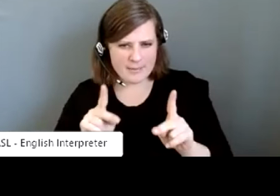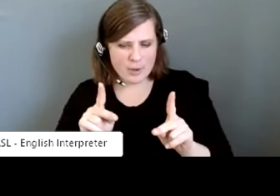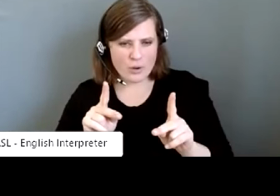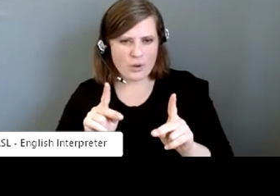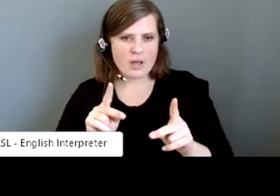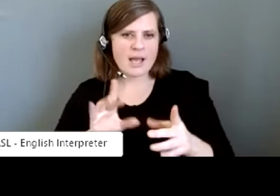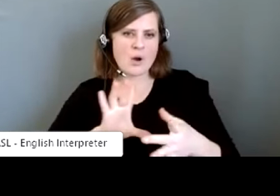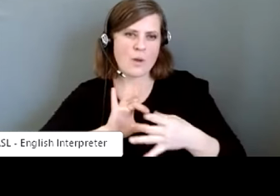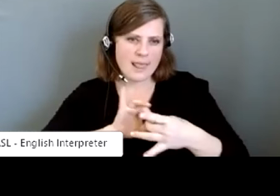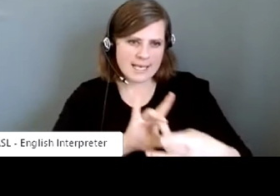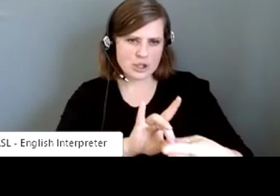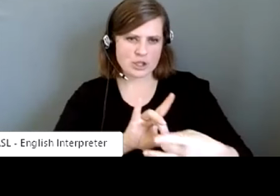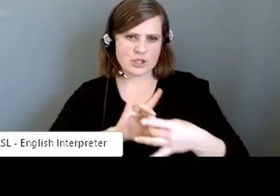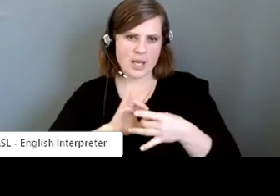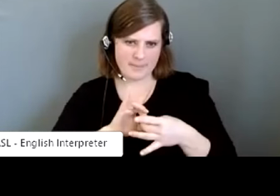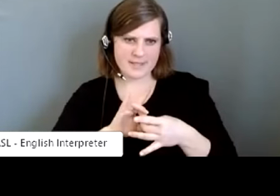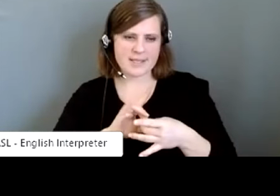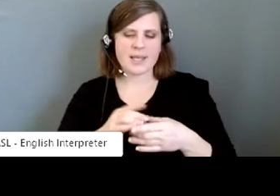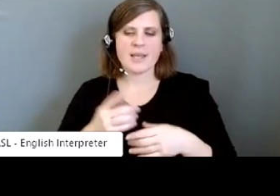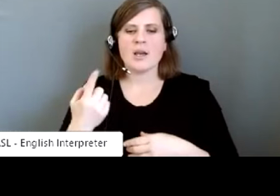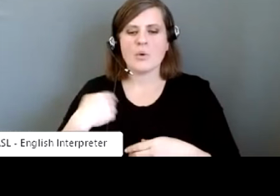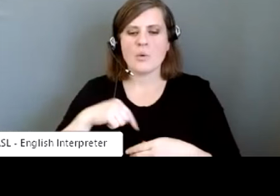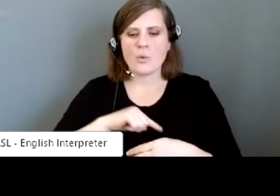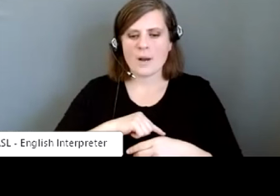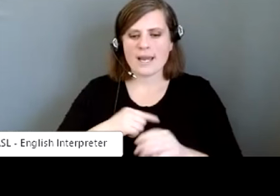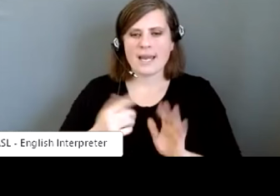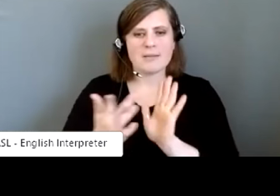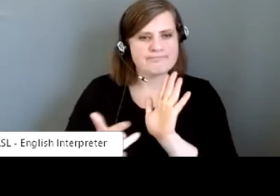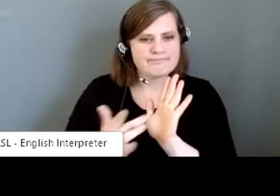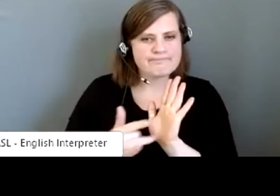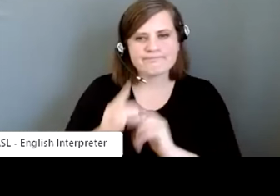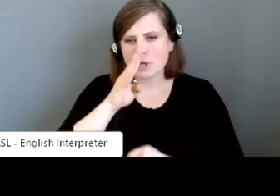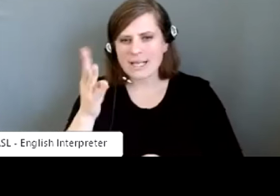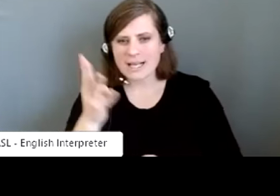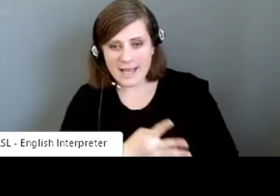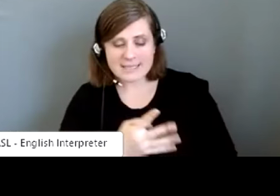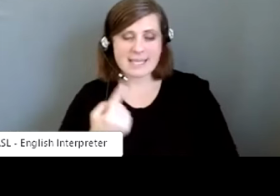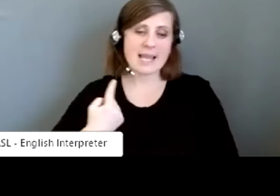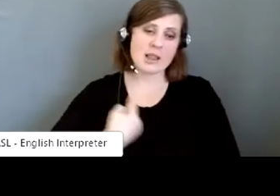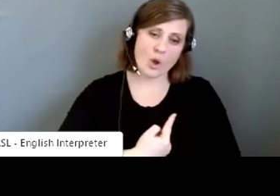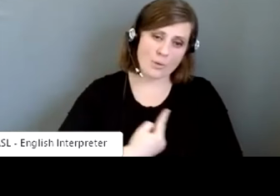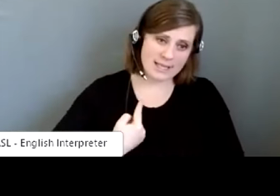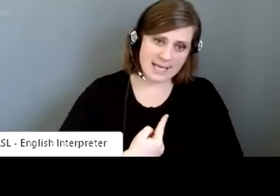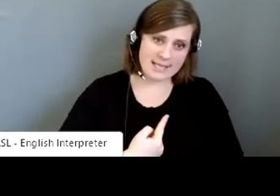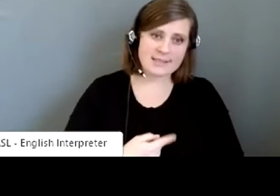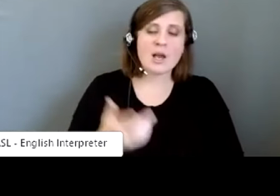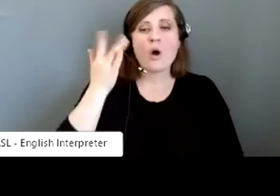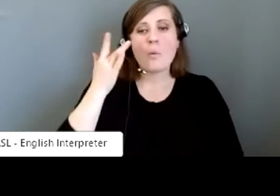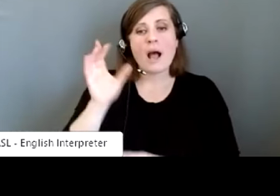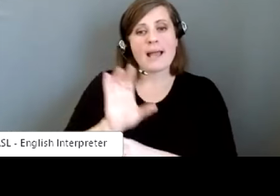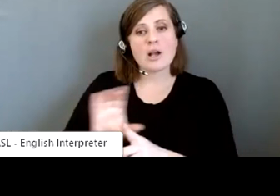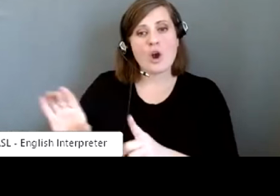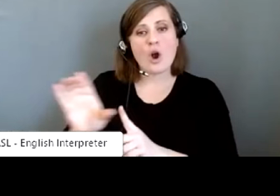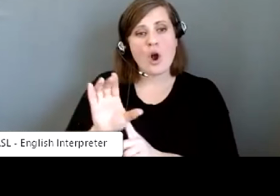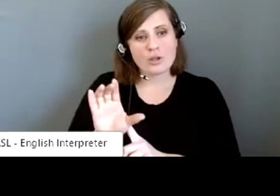relationships, including relationships where we are abused and neglected, and loneliness. And this is because culture contributes to